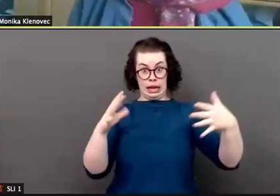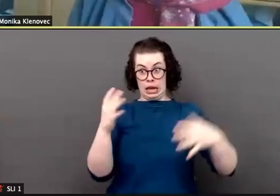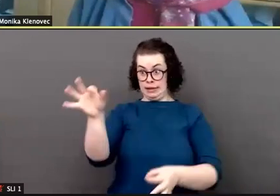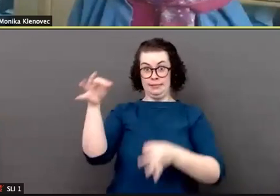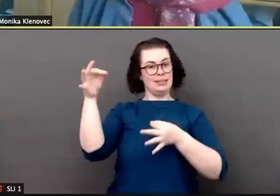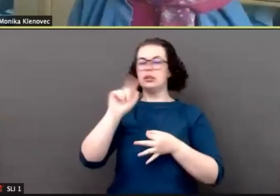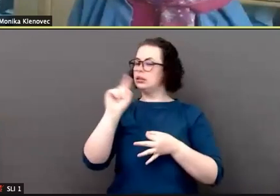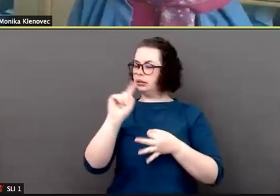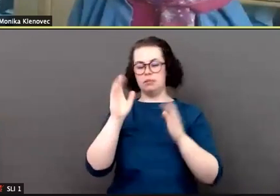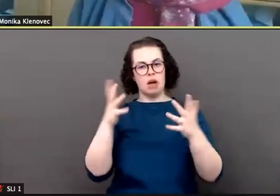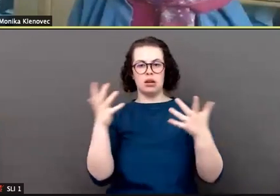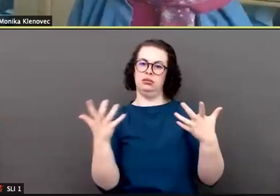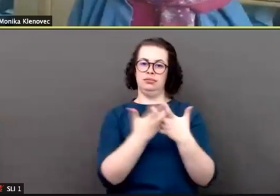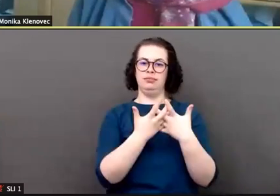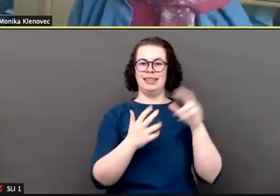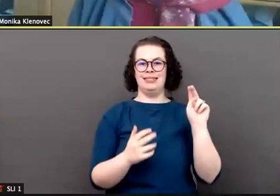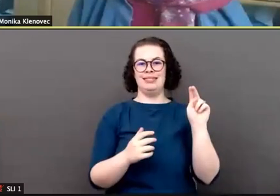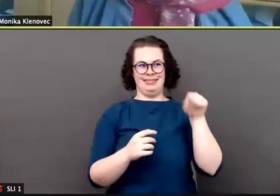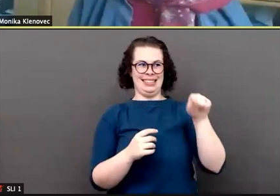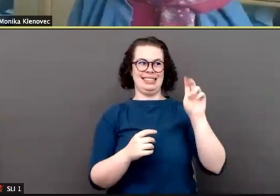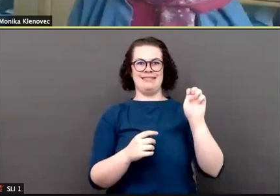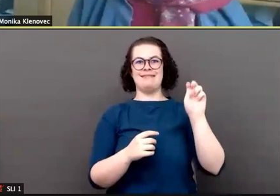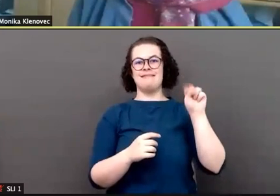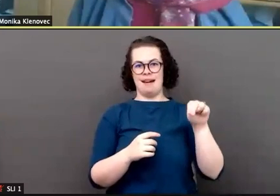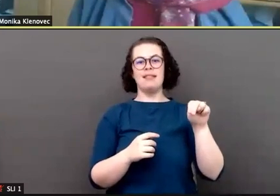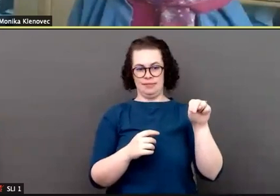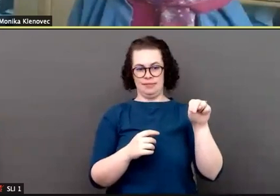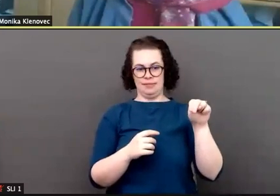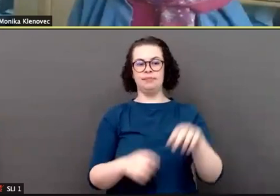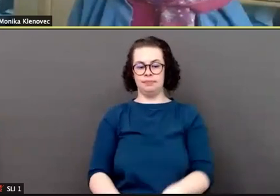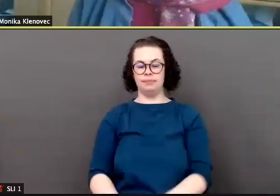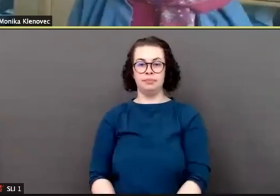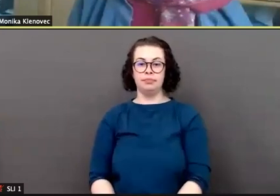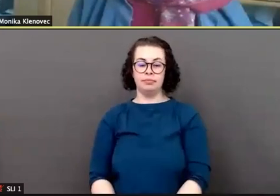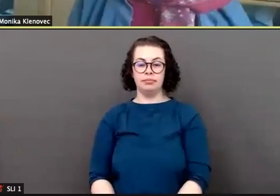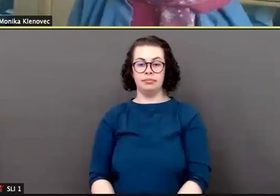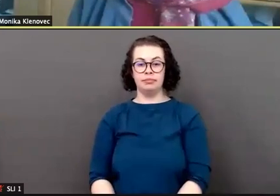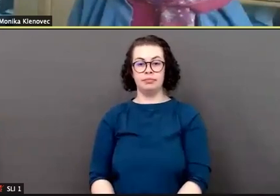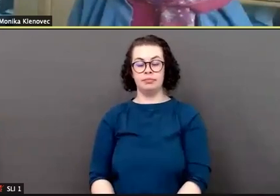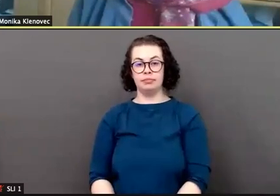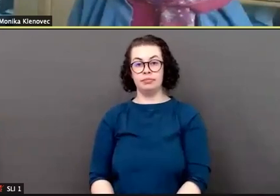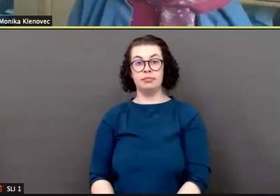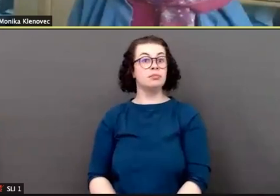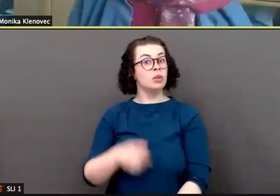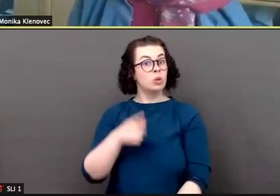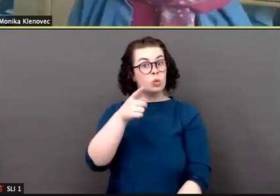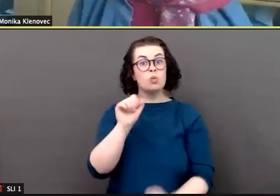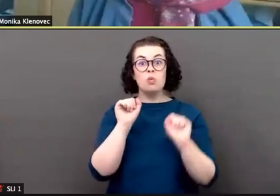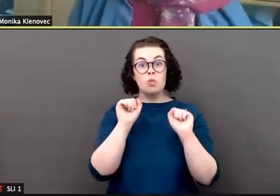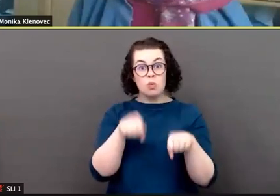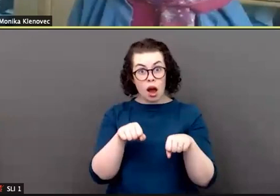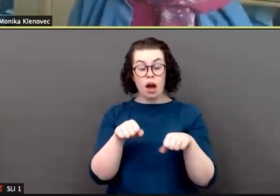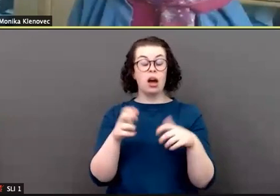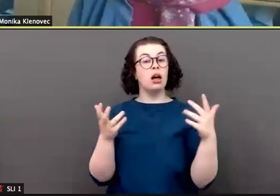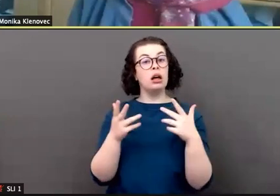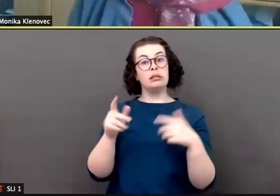EN. And alternatively, of course, you can every time replace it with your national